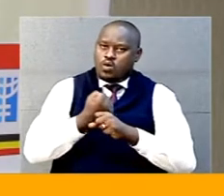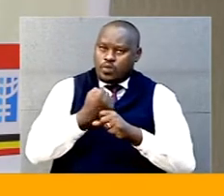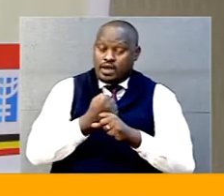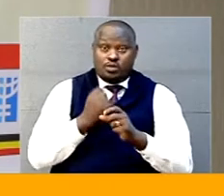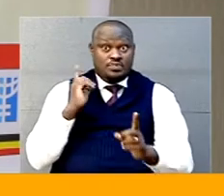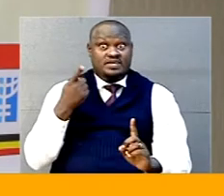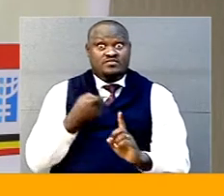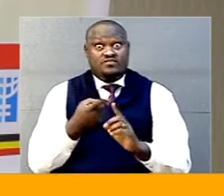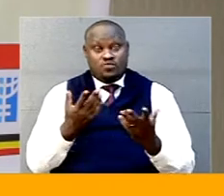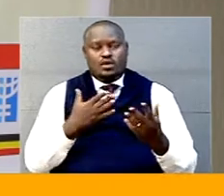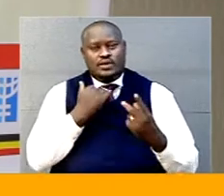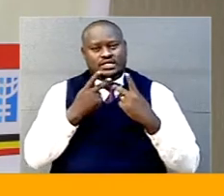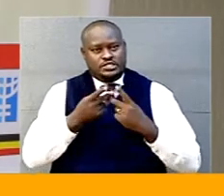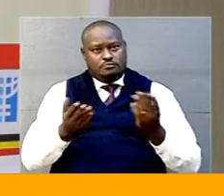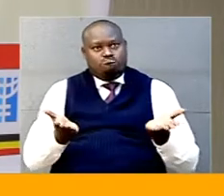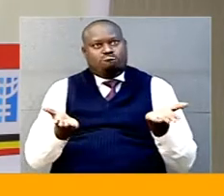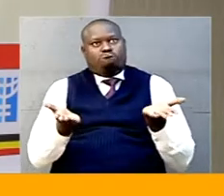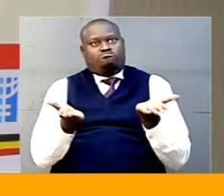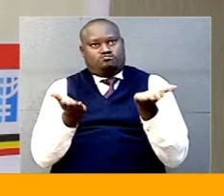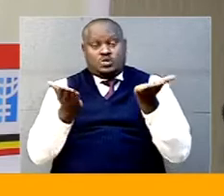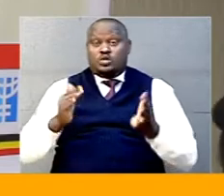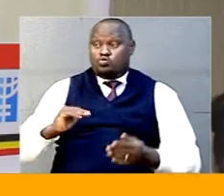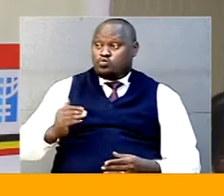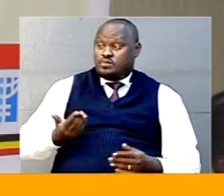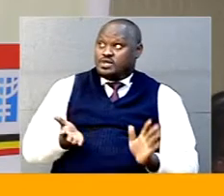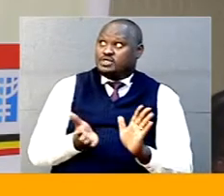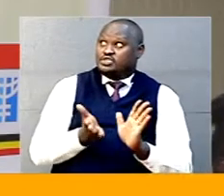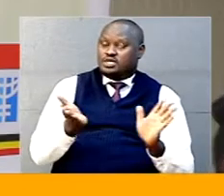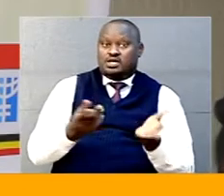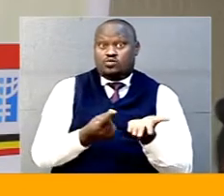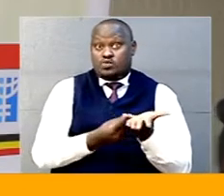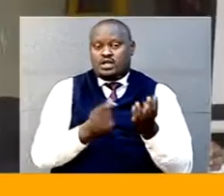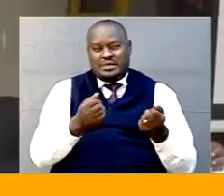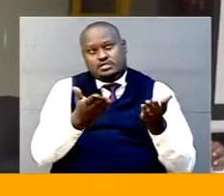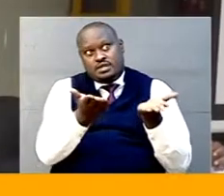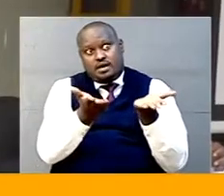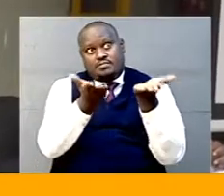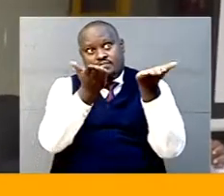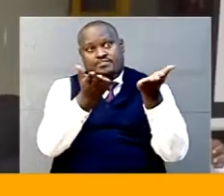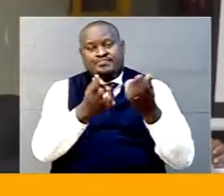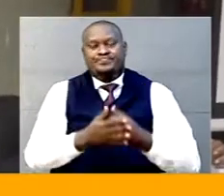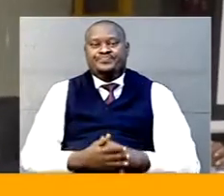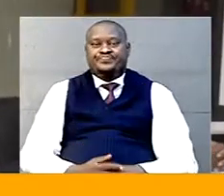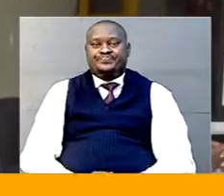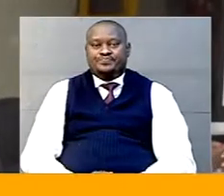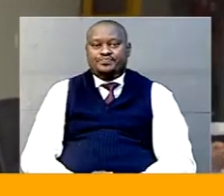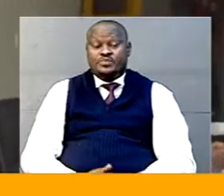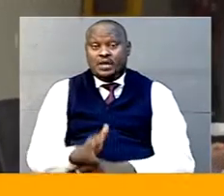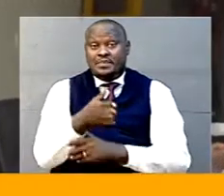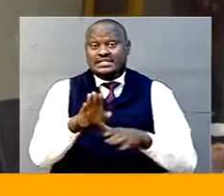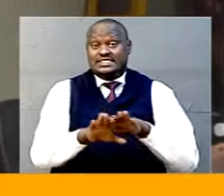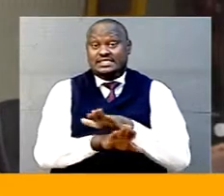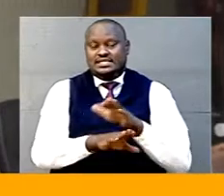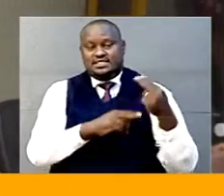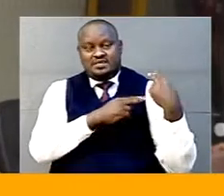promote advancement of all women in Uganda. Minister of State for Gender and Culture